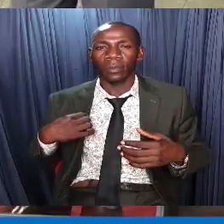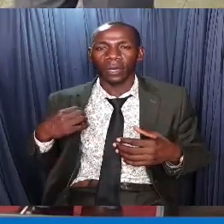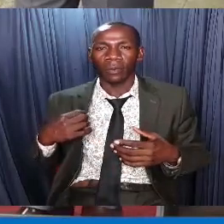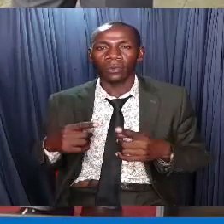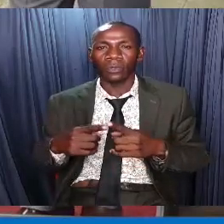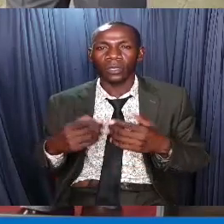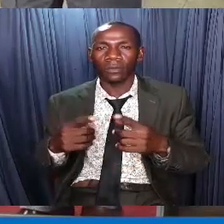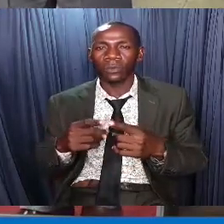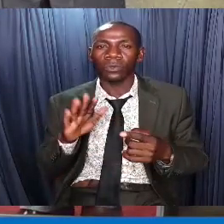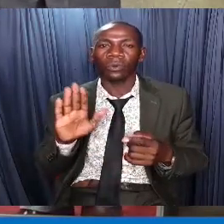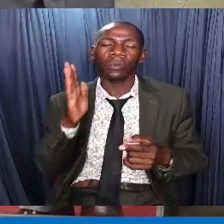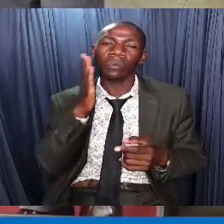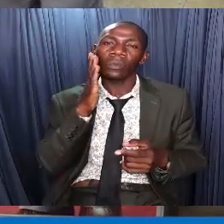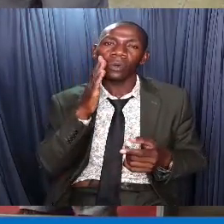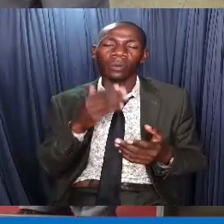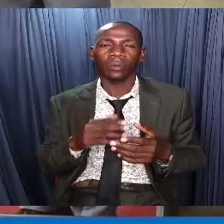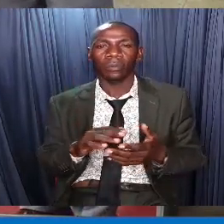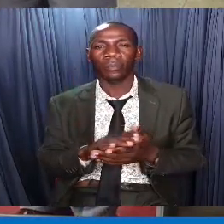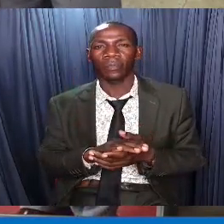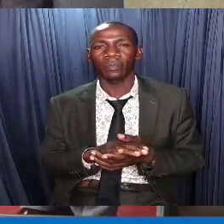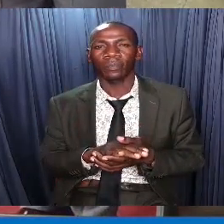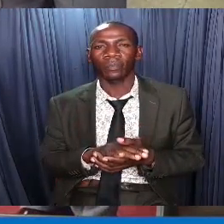buy her a fabric, let her prepare herself a dress.